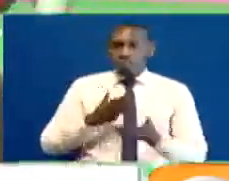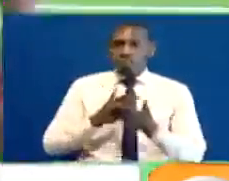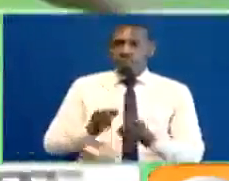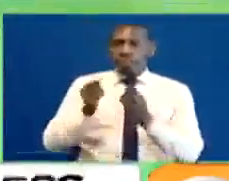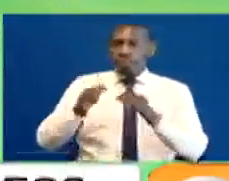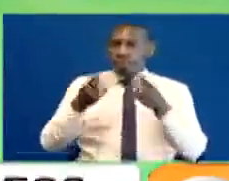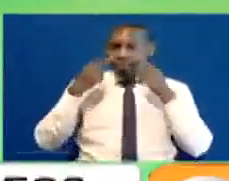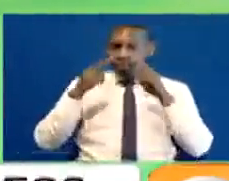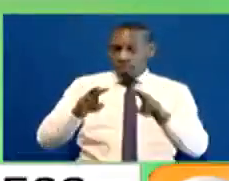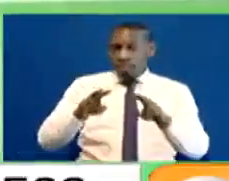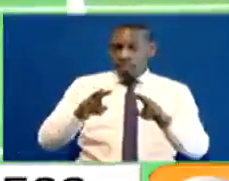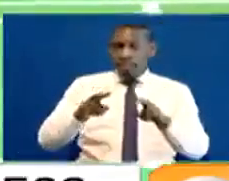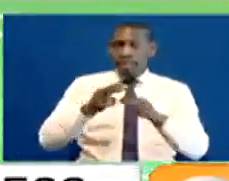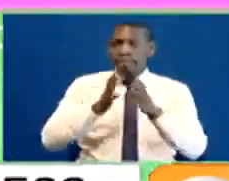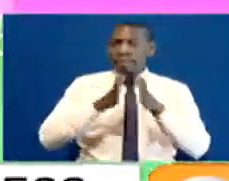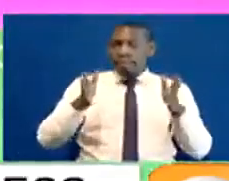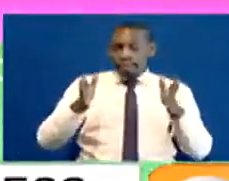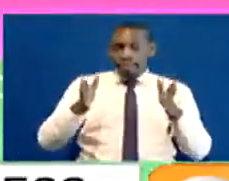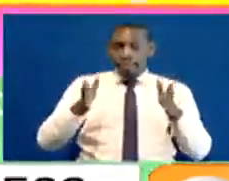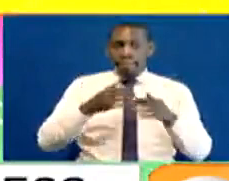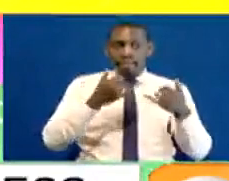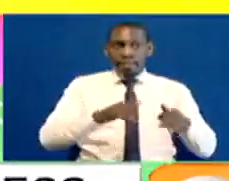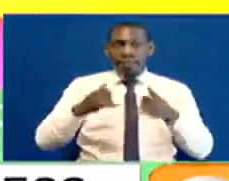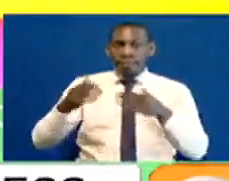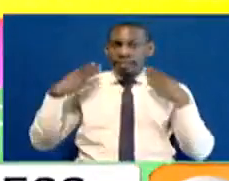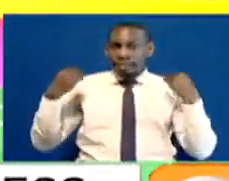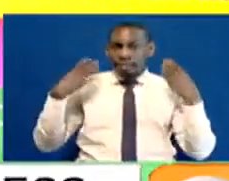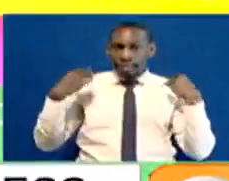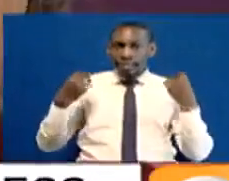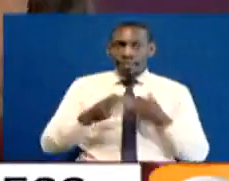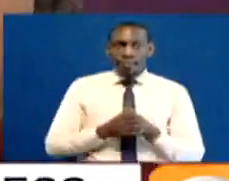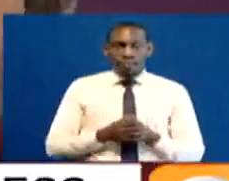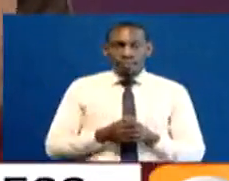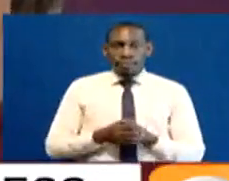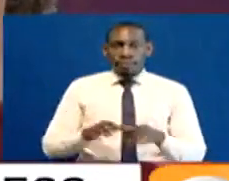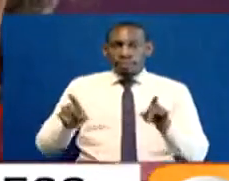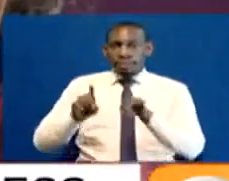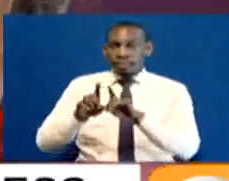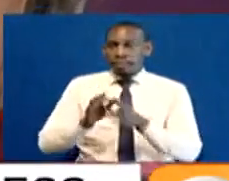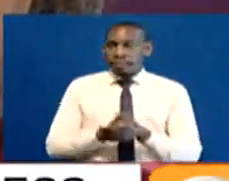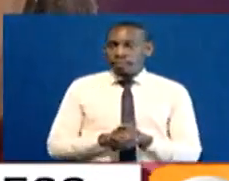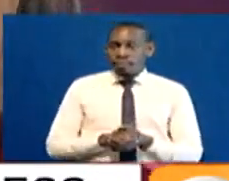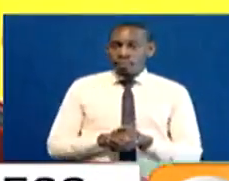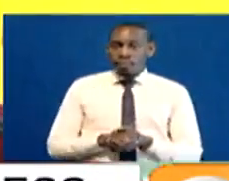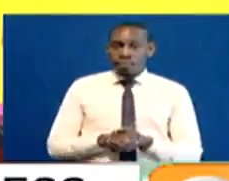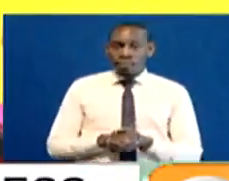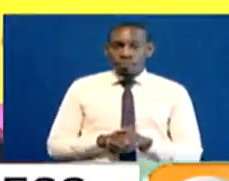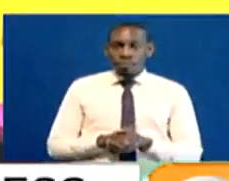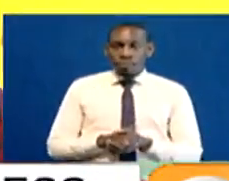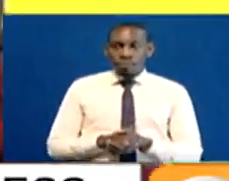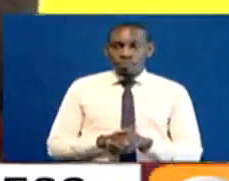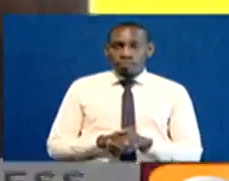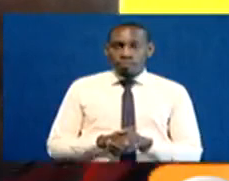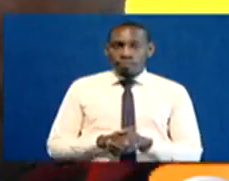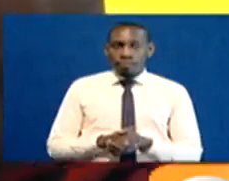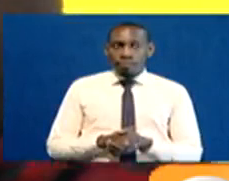to be able to see some of the biggest names here playing, training, the way they train, and even from there, we're learning.